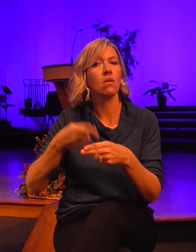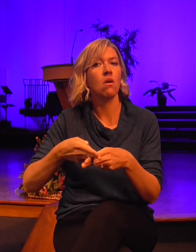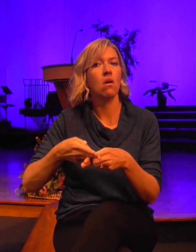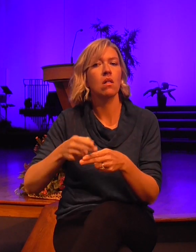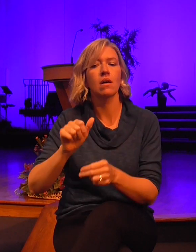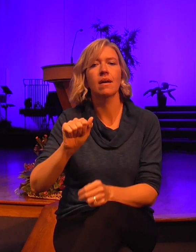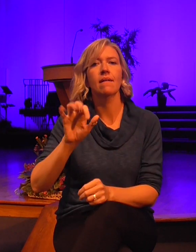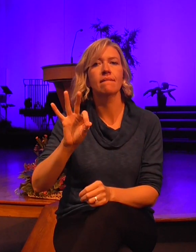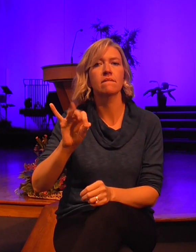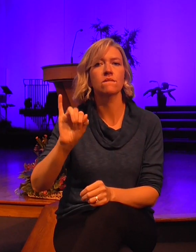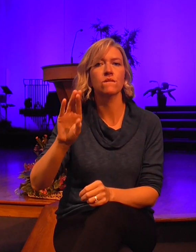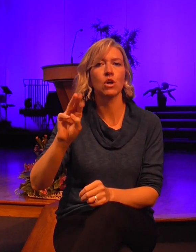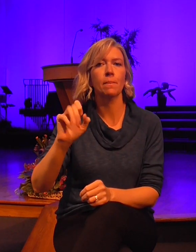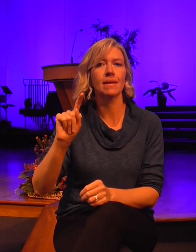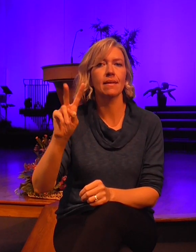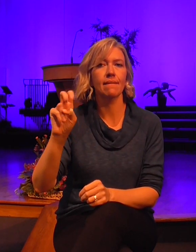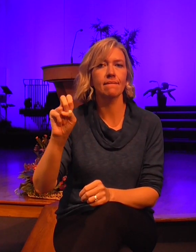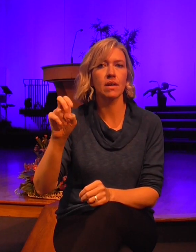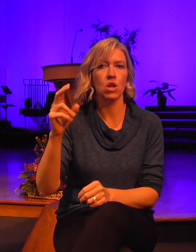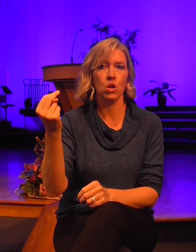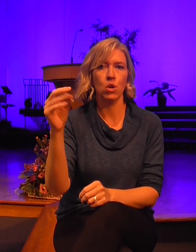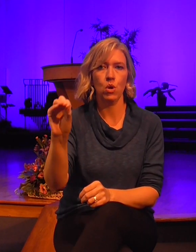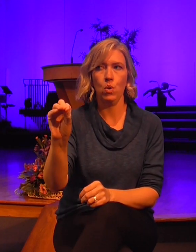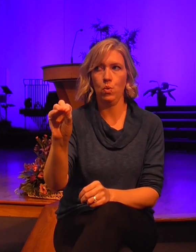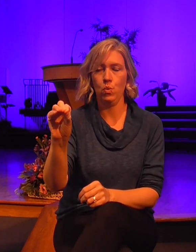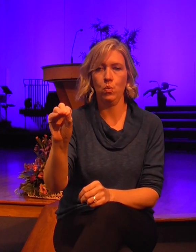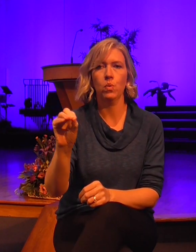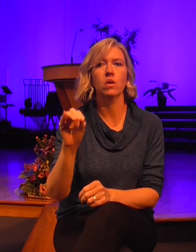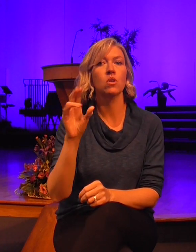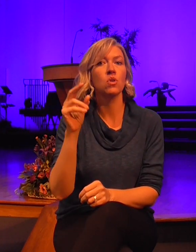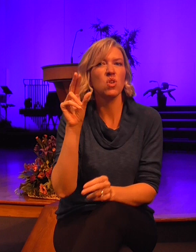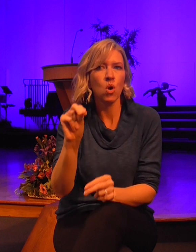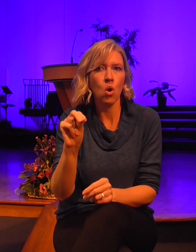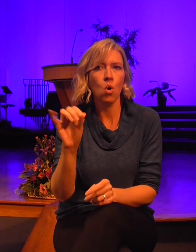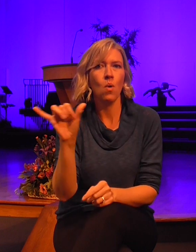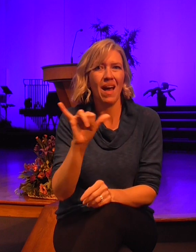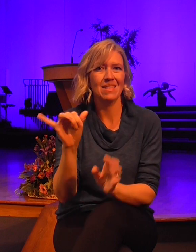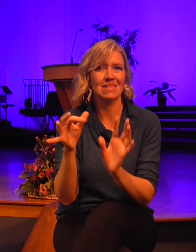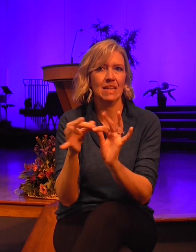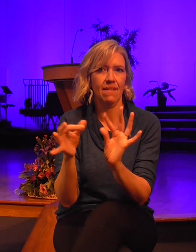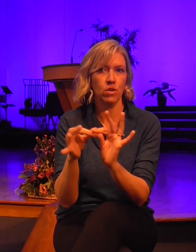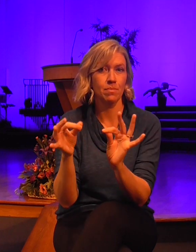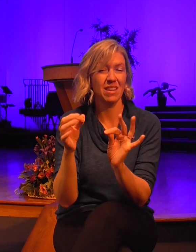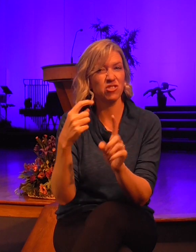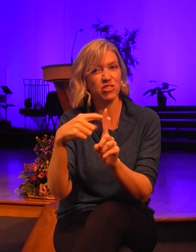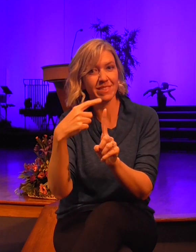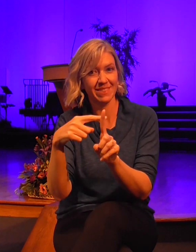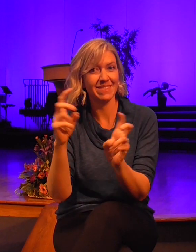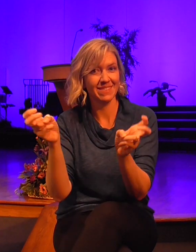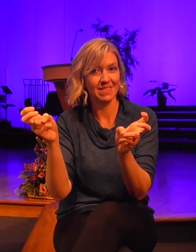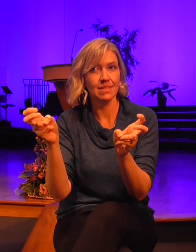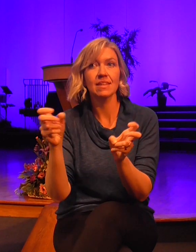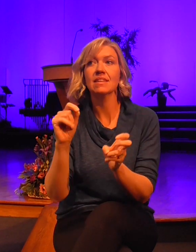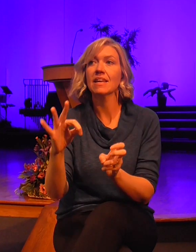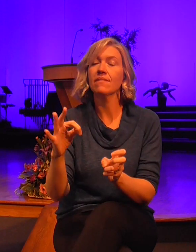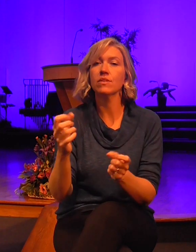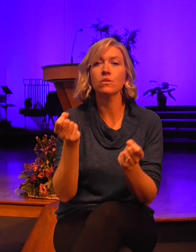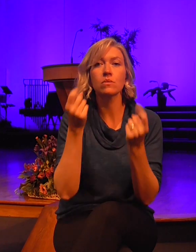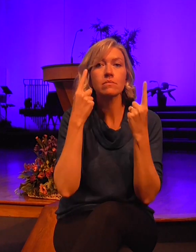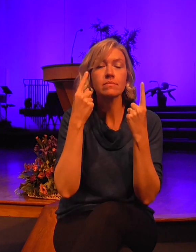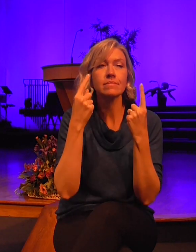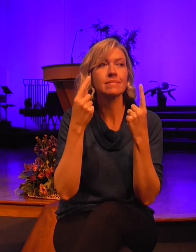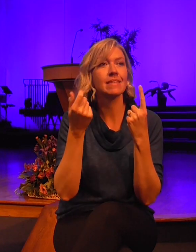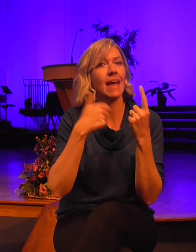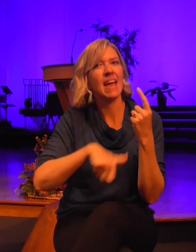affirmative no. No as affirmation. And if you hear anything out of this message, hopefully you get a couple